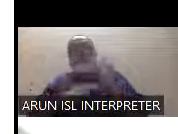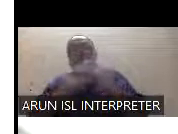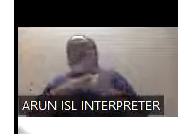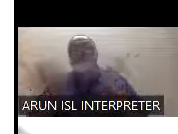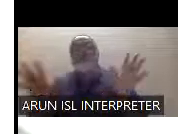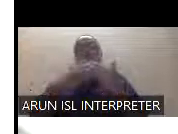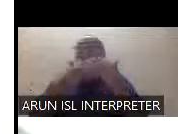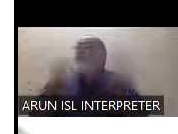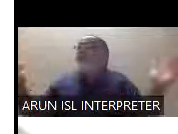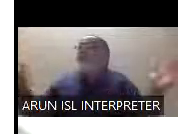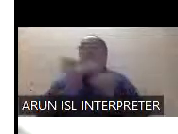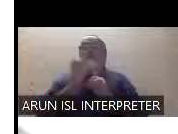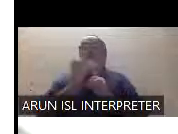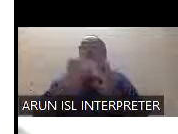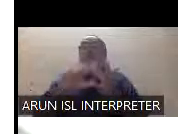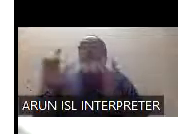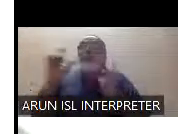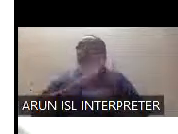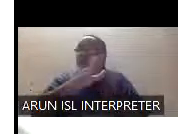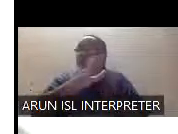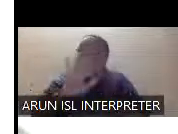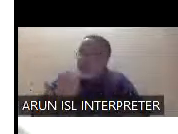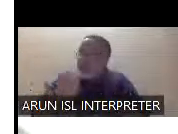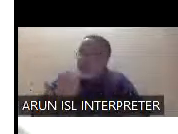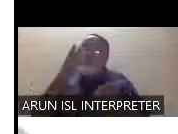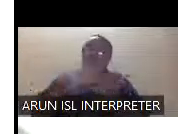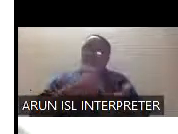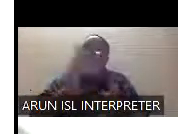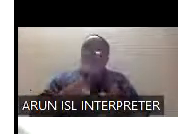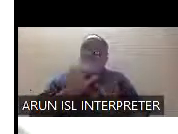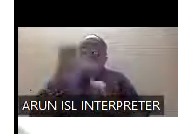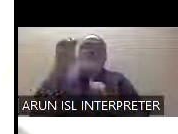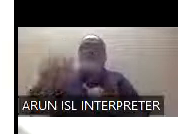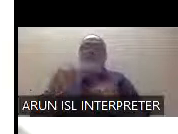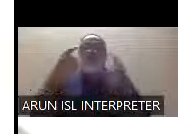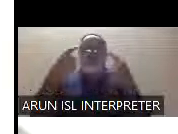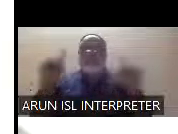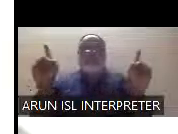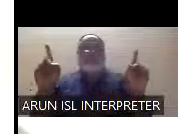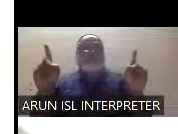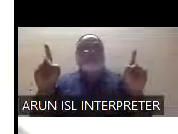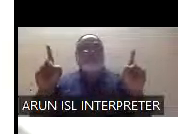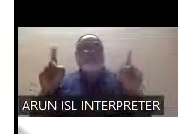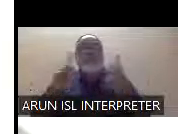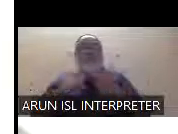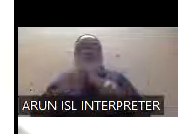the public goes, it's a public building, and that building has to be made accessible. And if they are building a new building, then